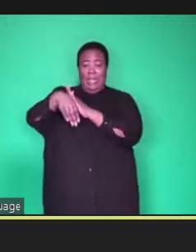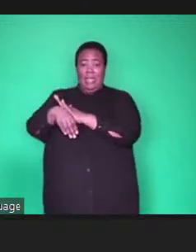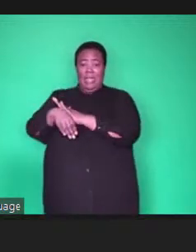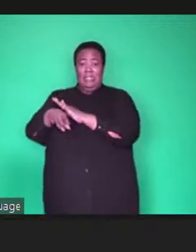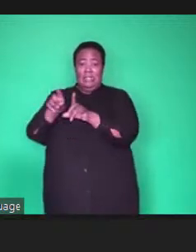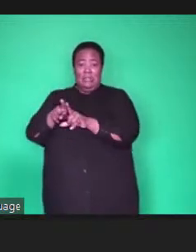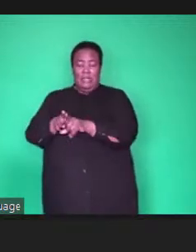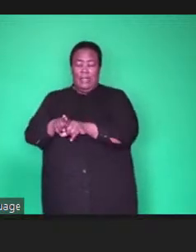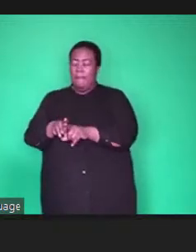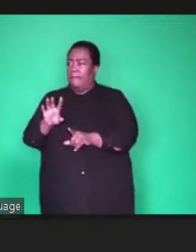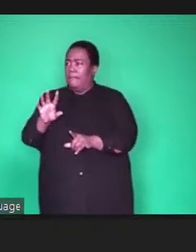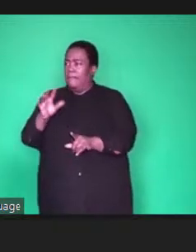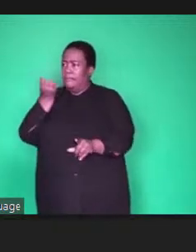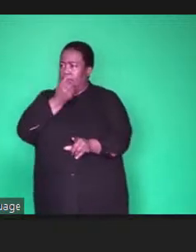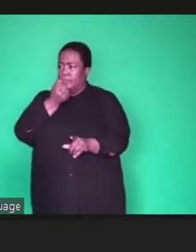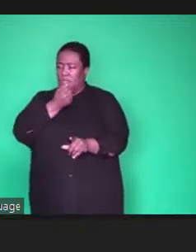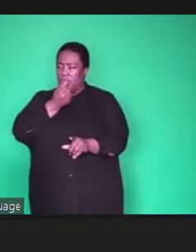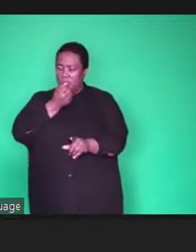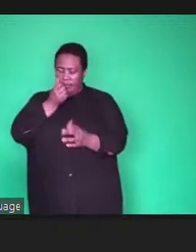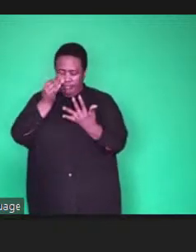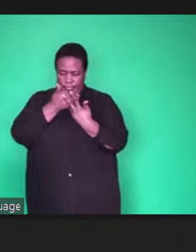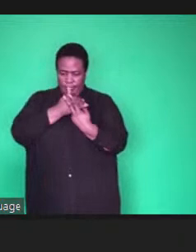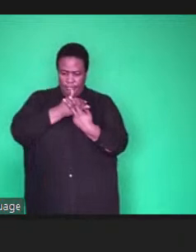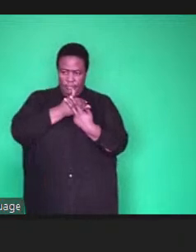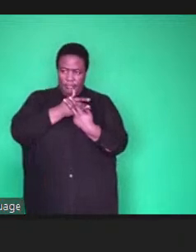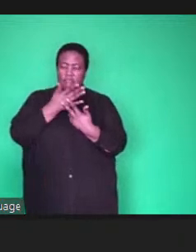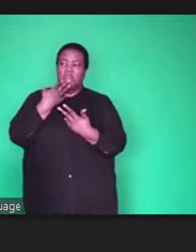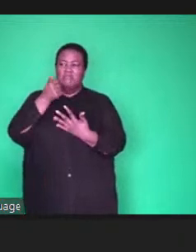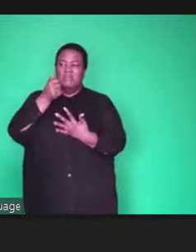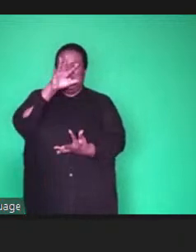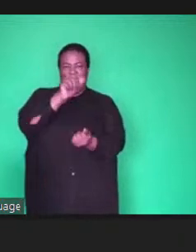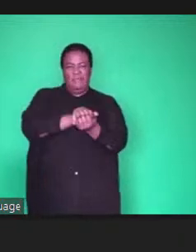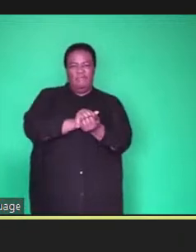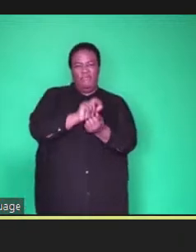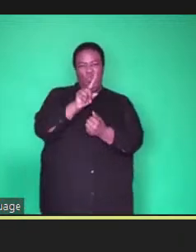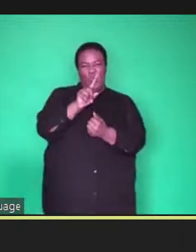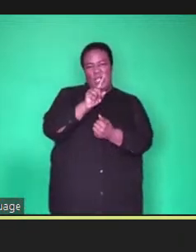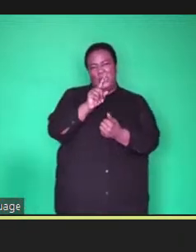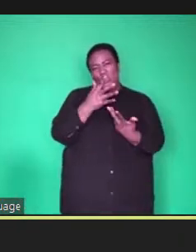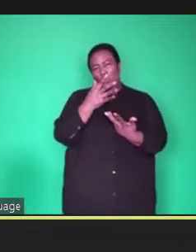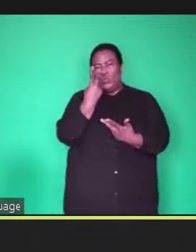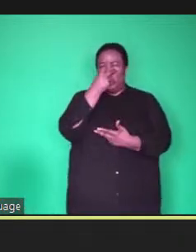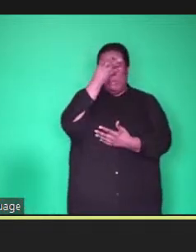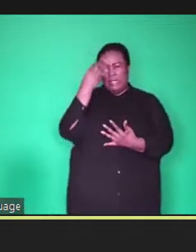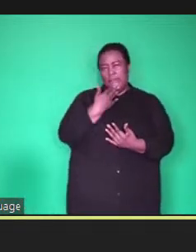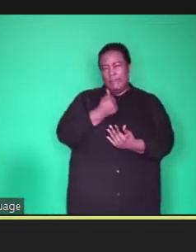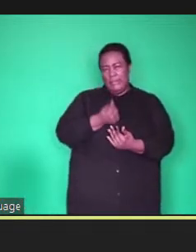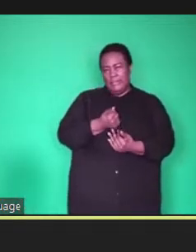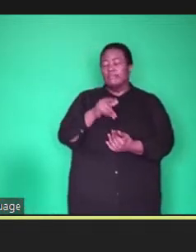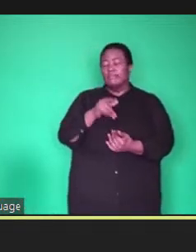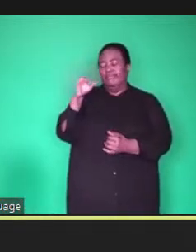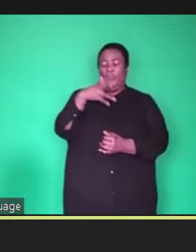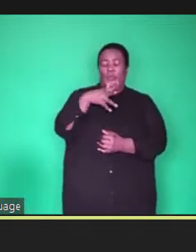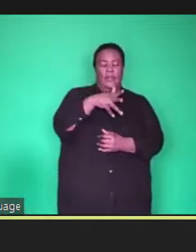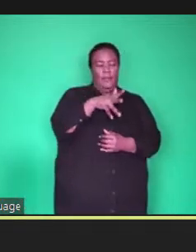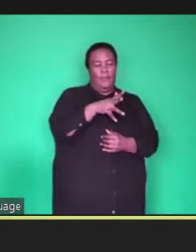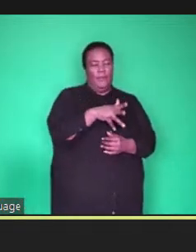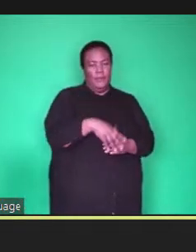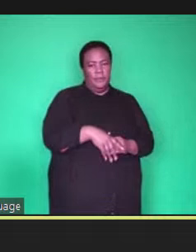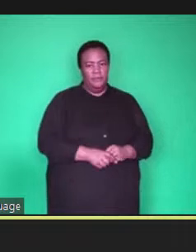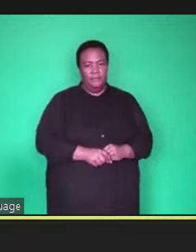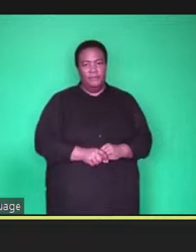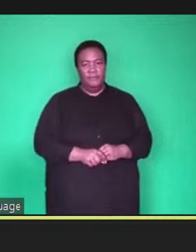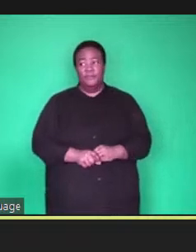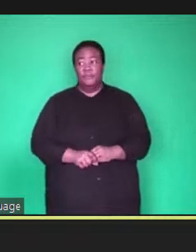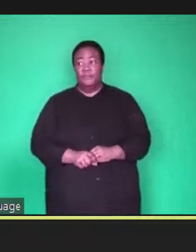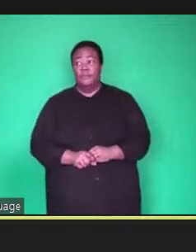temporary... just a slight interruption. Can we wrap up in 1 or 2 minutes, please? Yes, exactly. Will do, Karen. This is